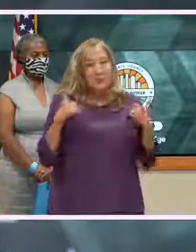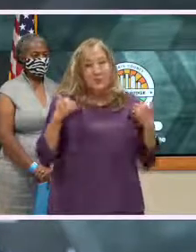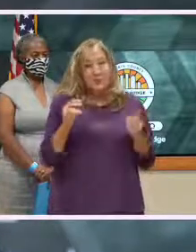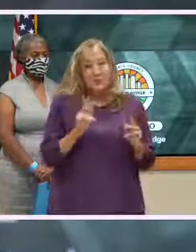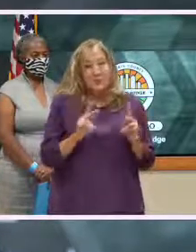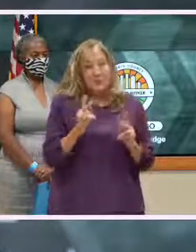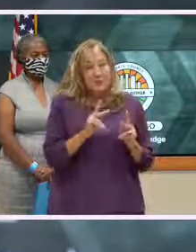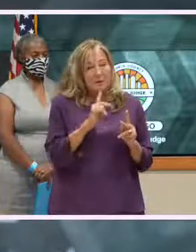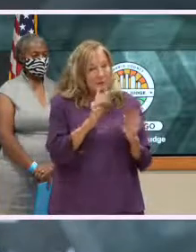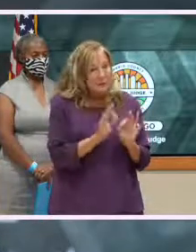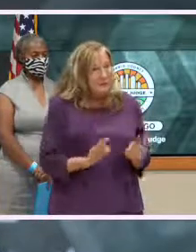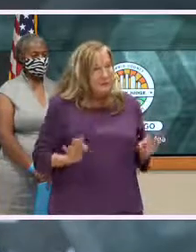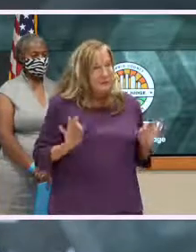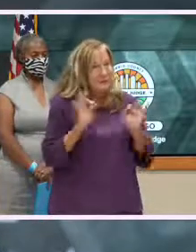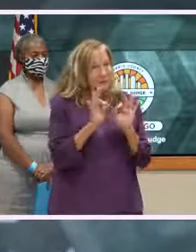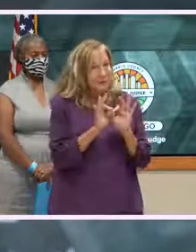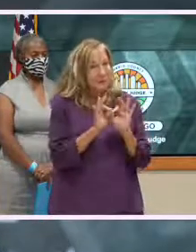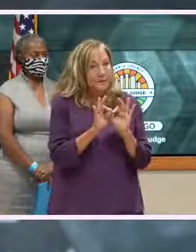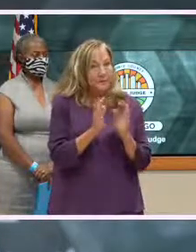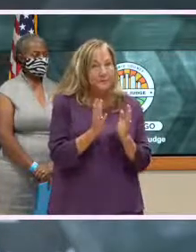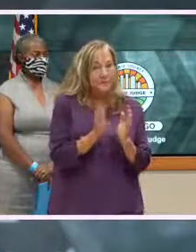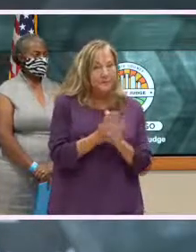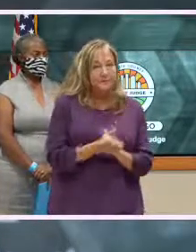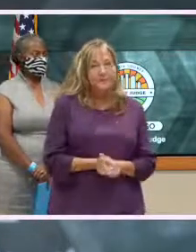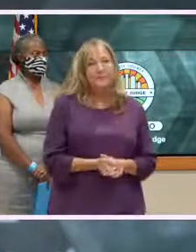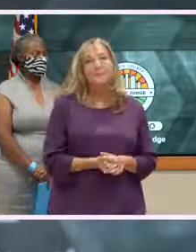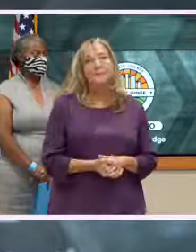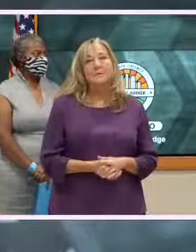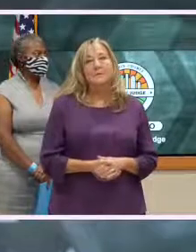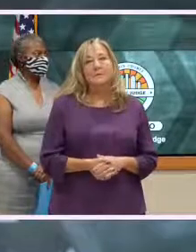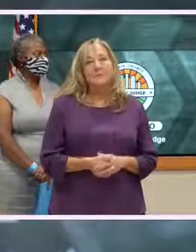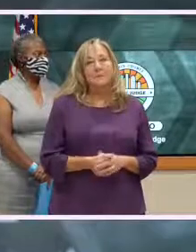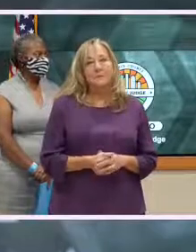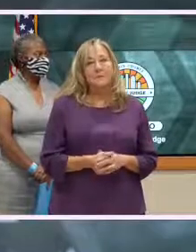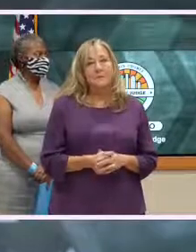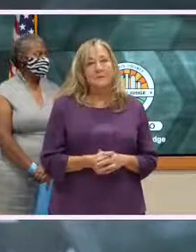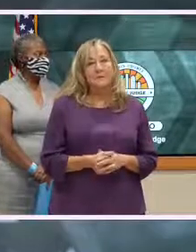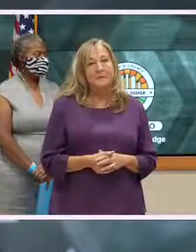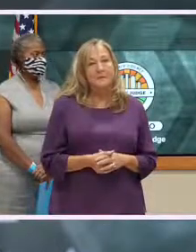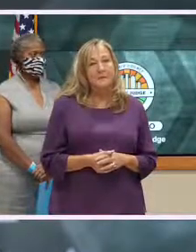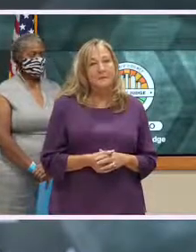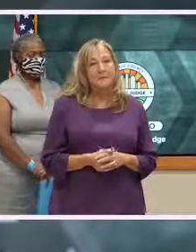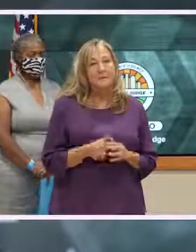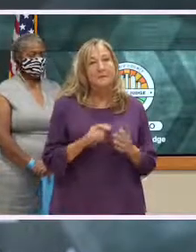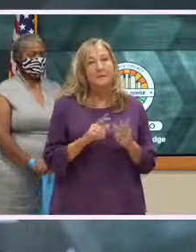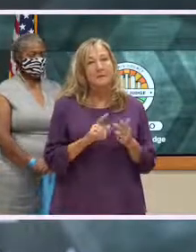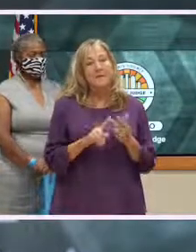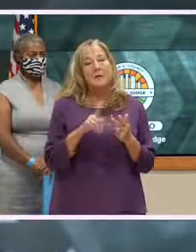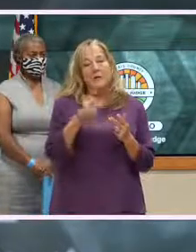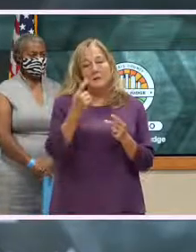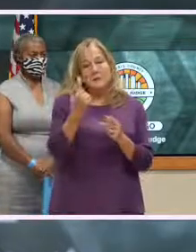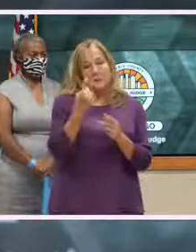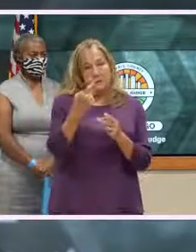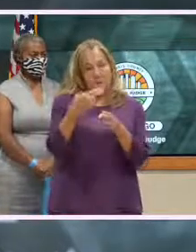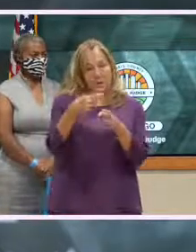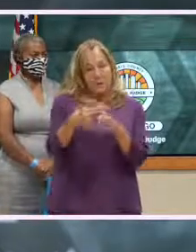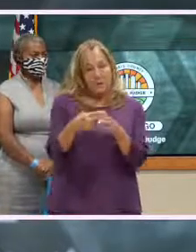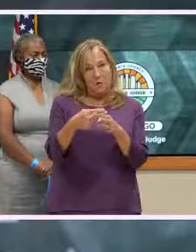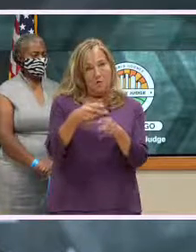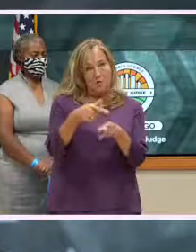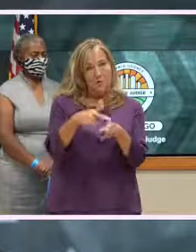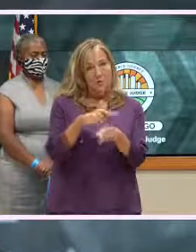it's really critically important. We also don't know all the details about what's called long COVID, which is